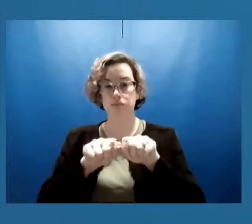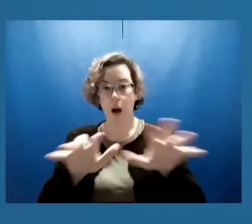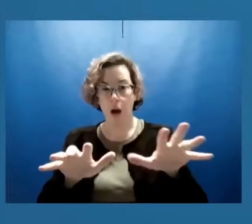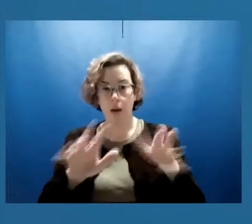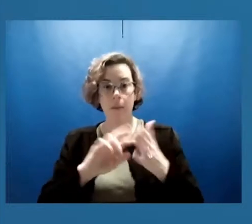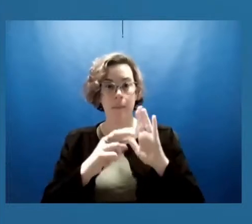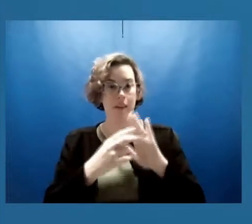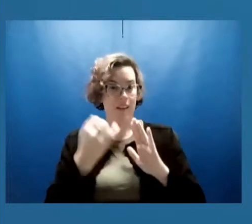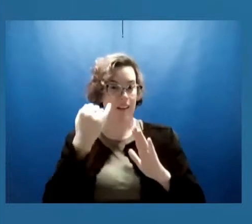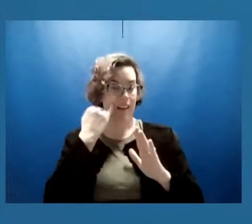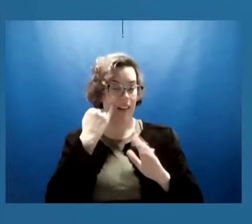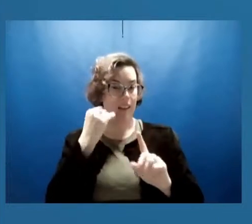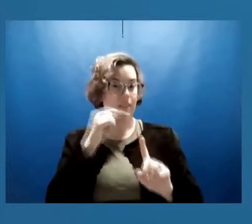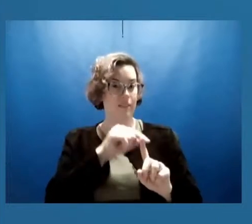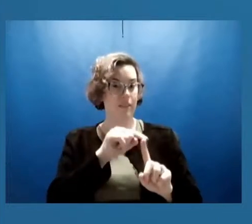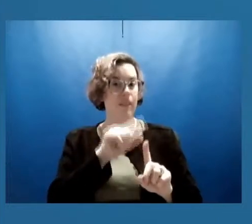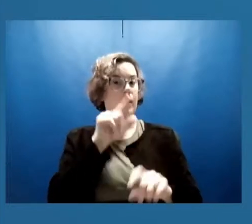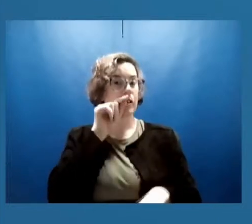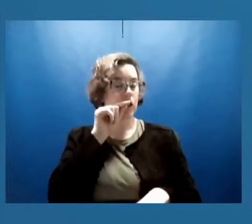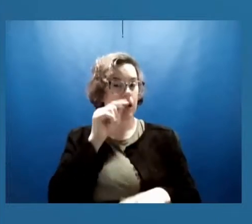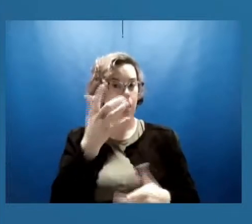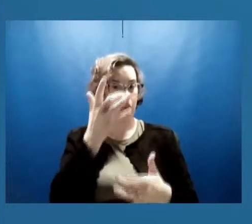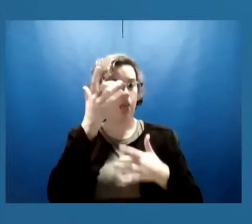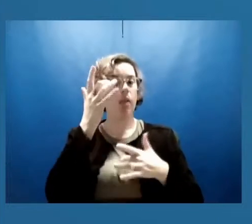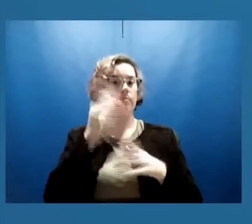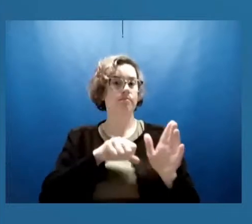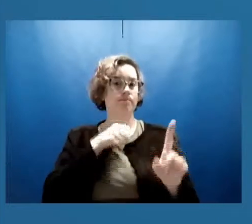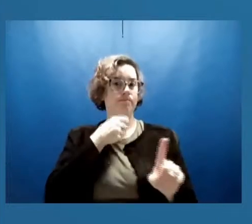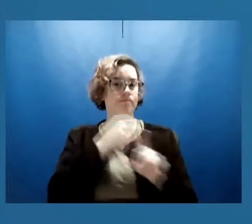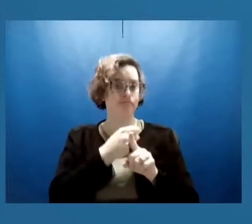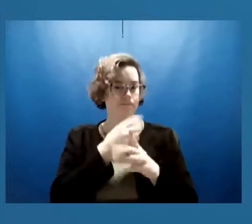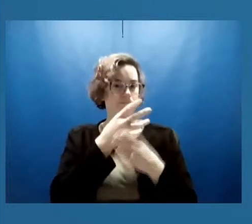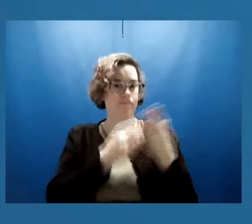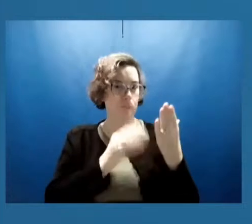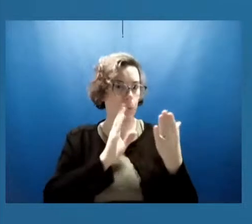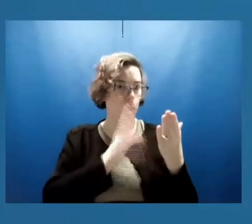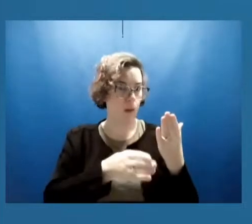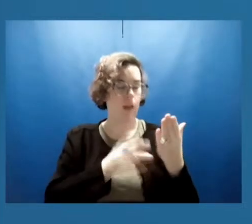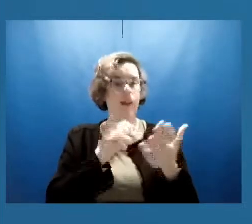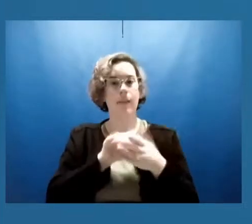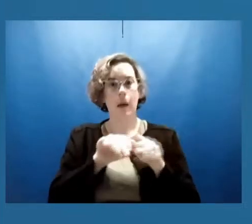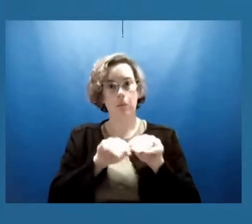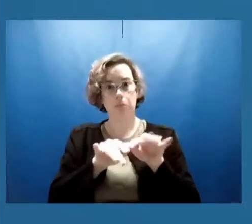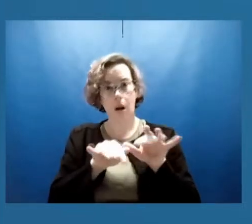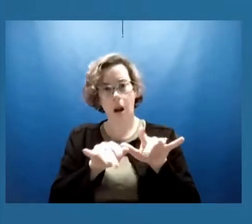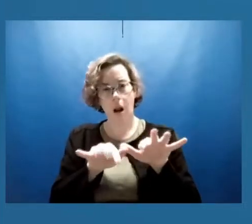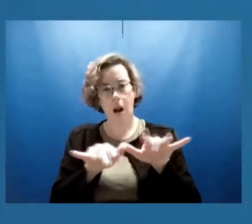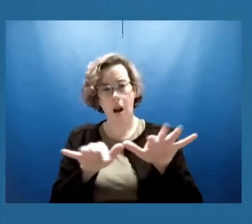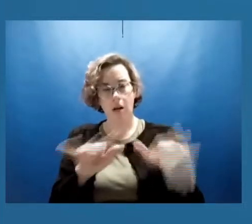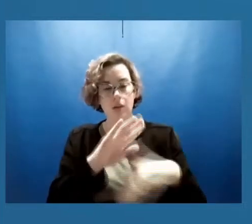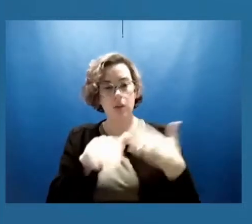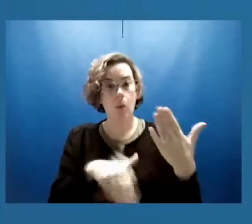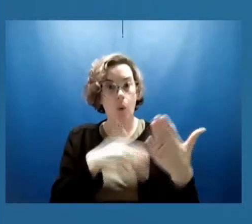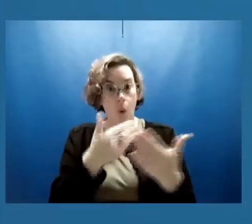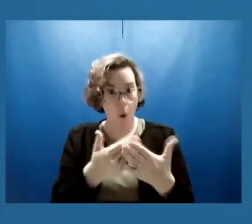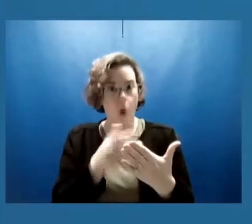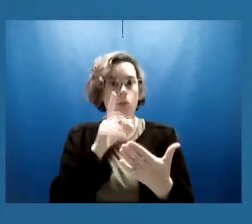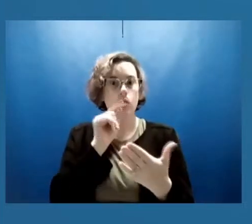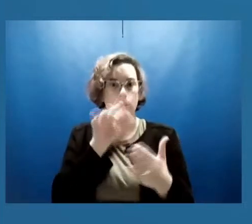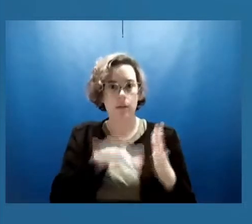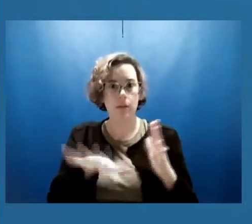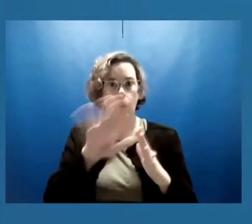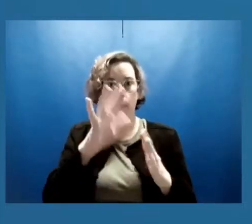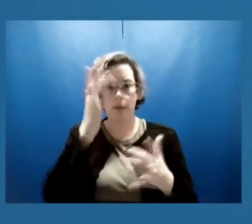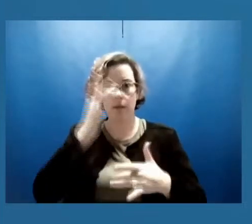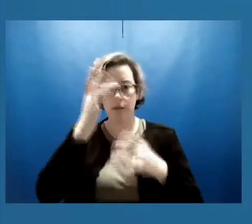kills the chicken. And it's going to spread very contagiously. So other chickens in the whole flock will be infected rather quickly. So that